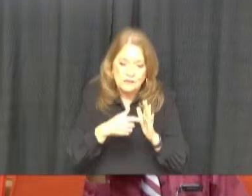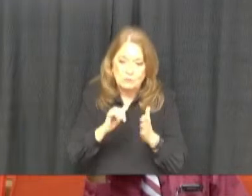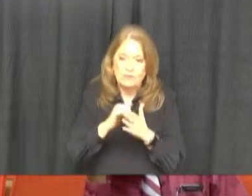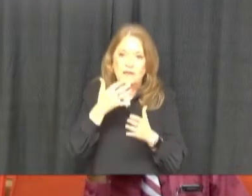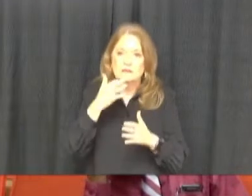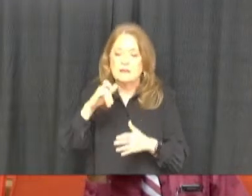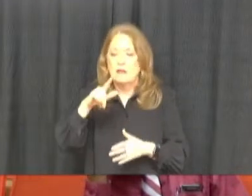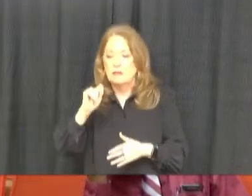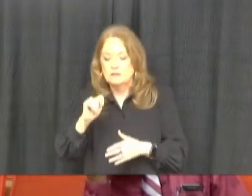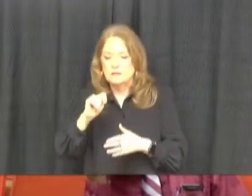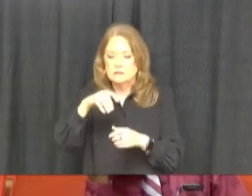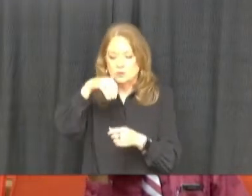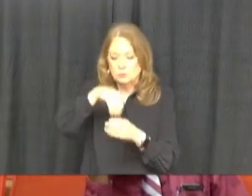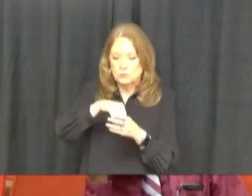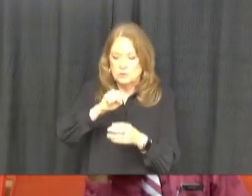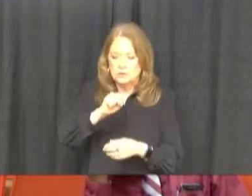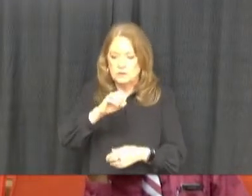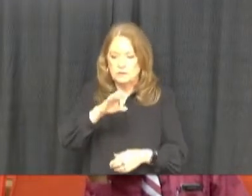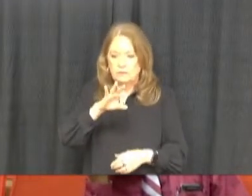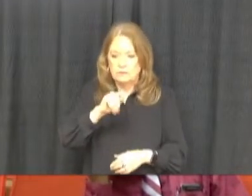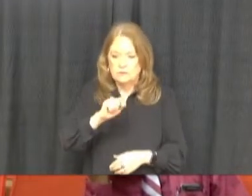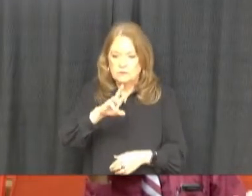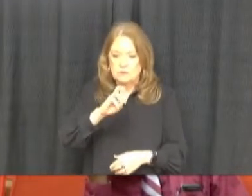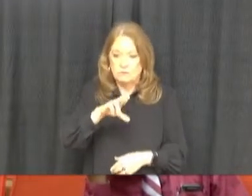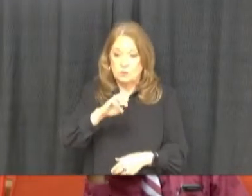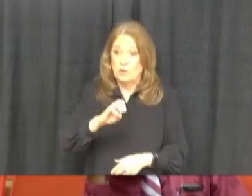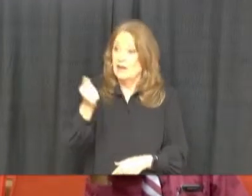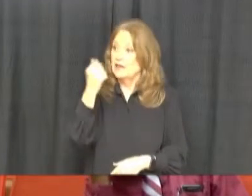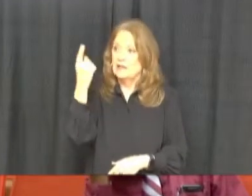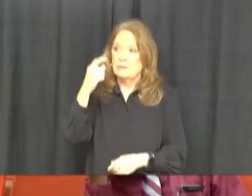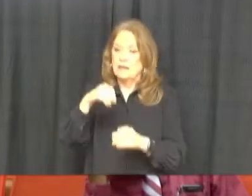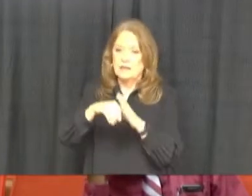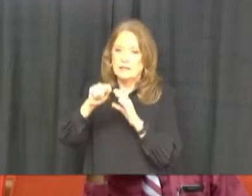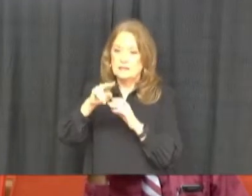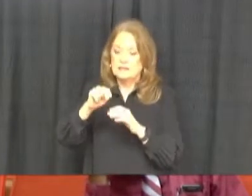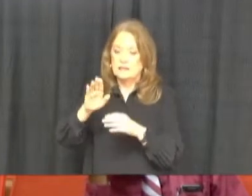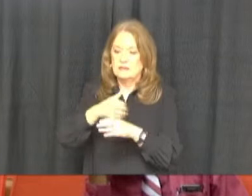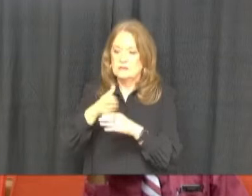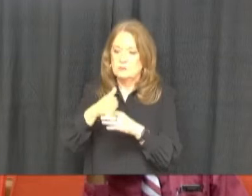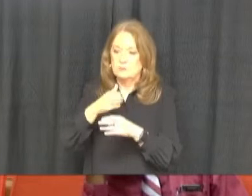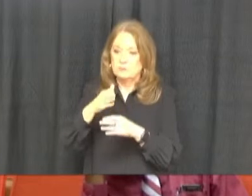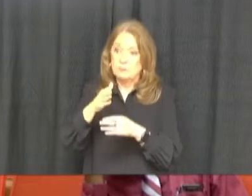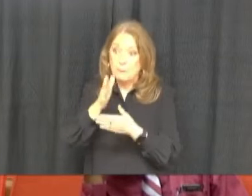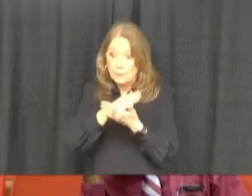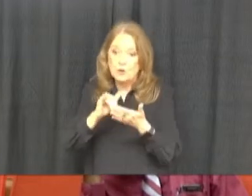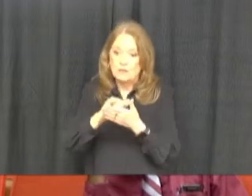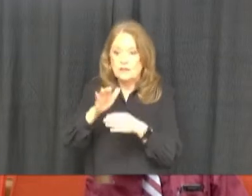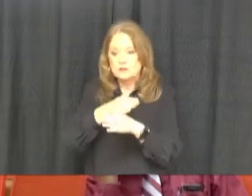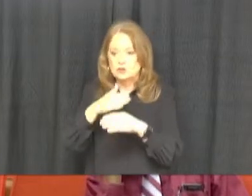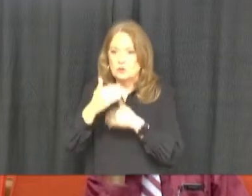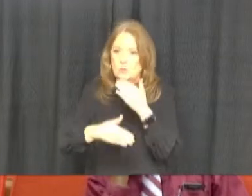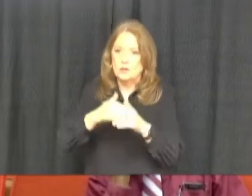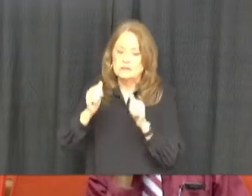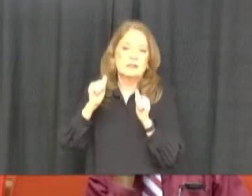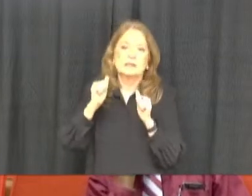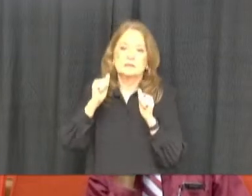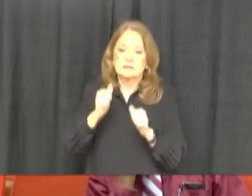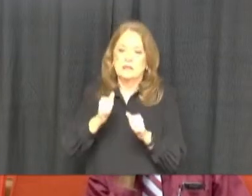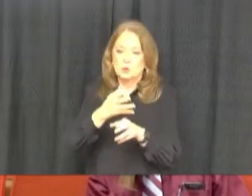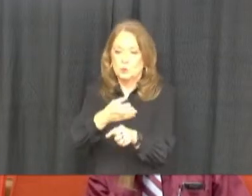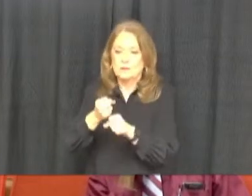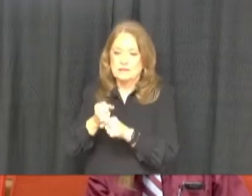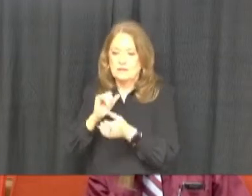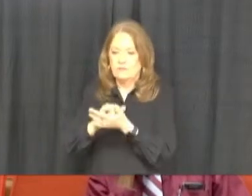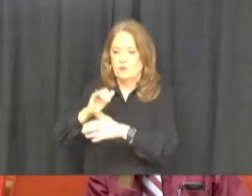hot list that goes into the software that anyone in Tennessee that's part of that sharing process can receive